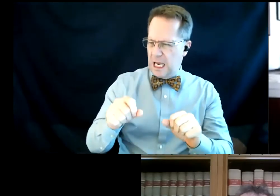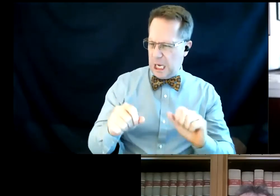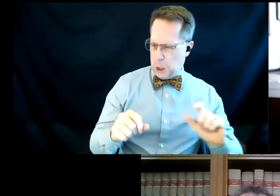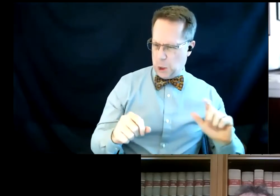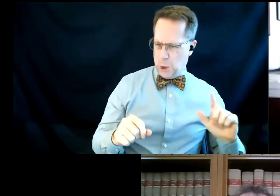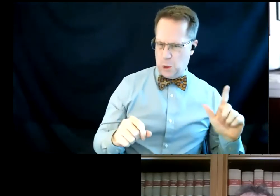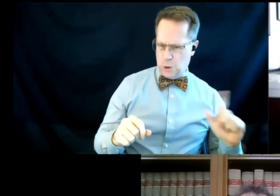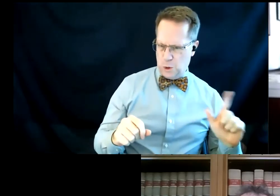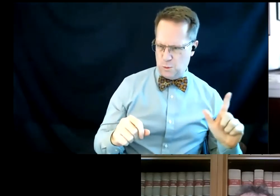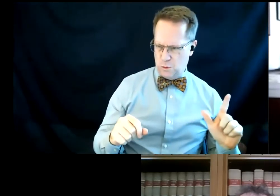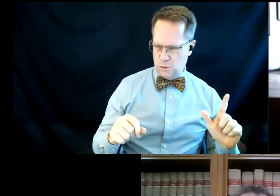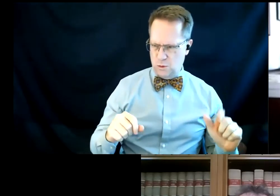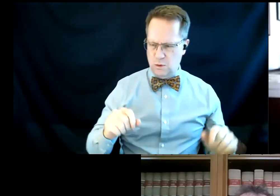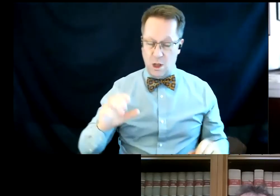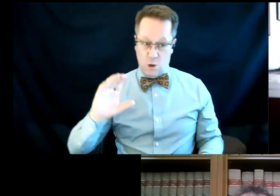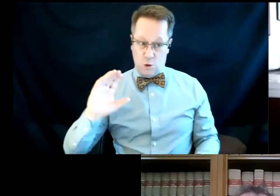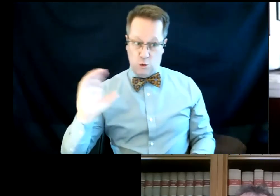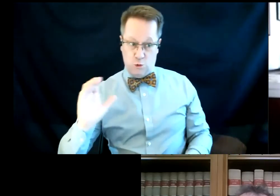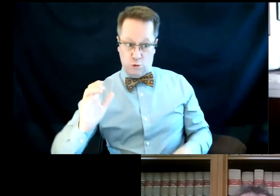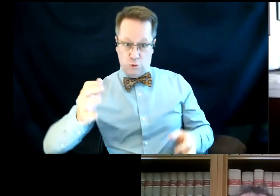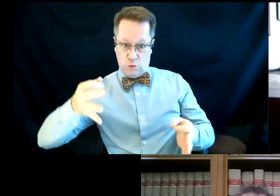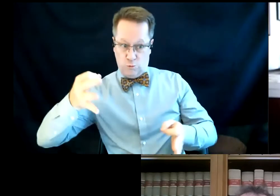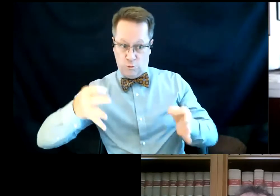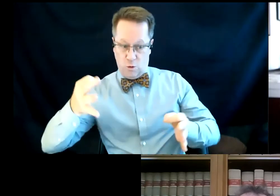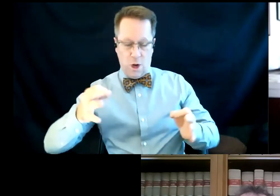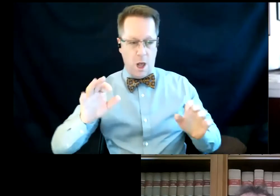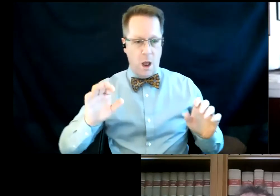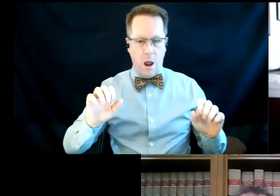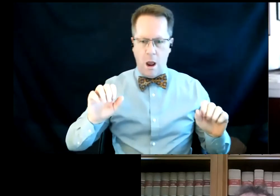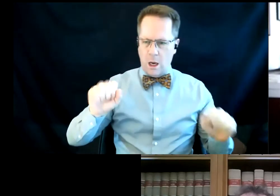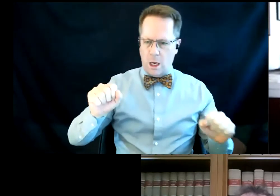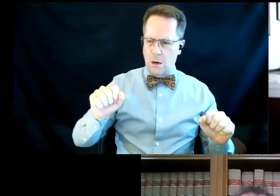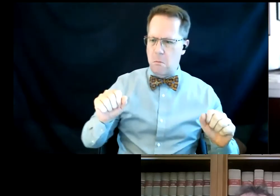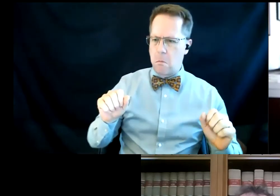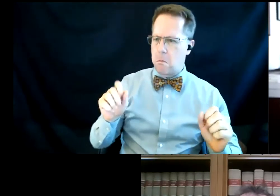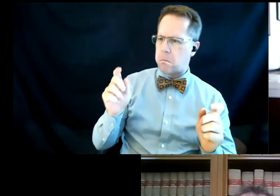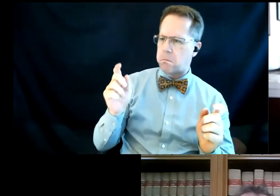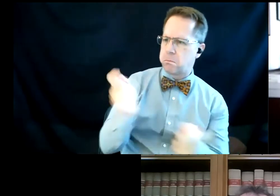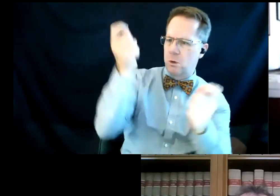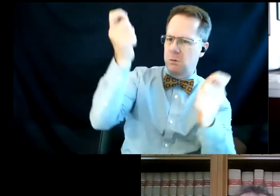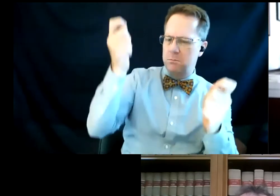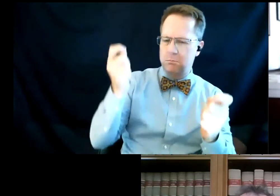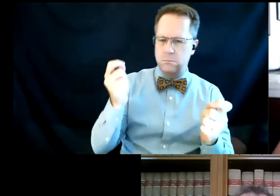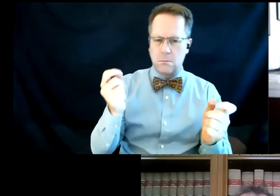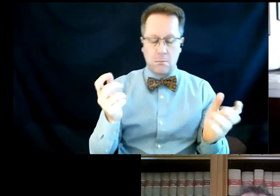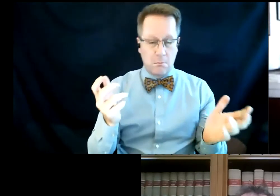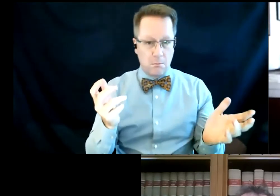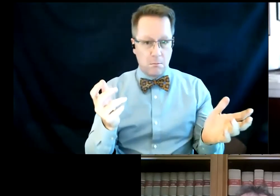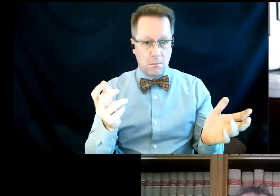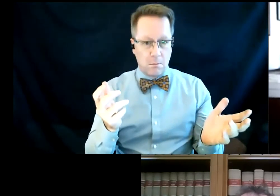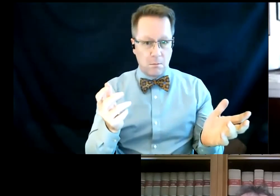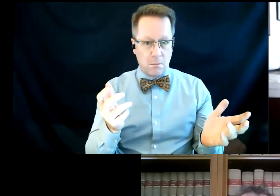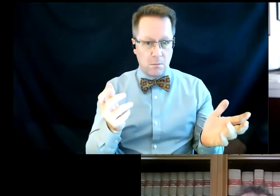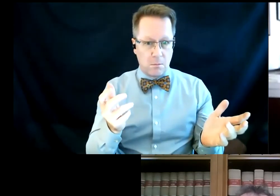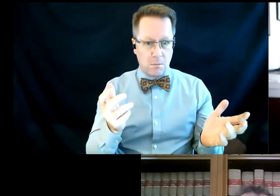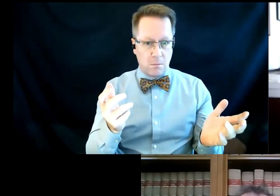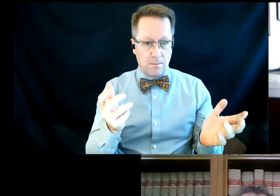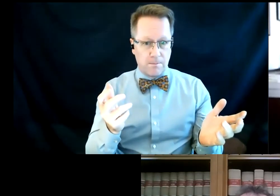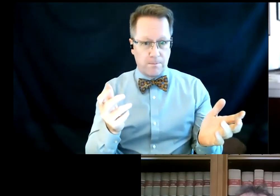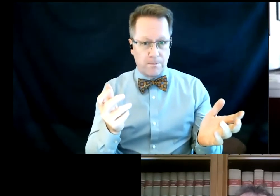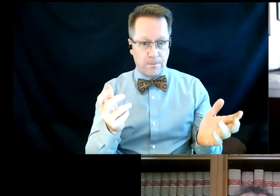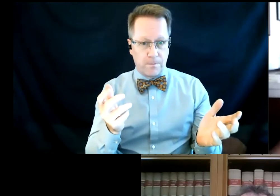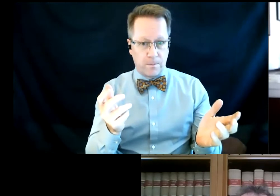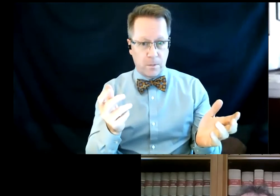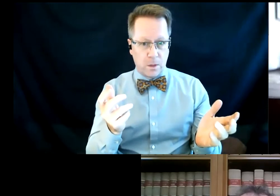the shift from the 5-4 majority to a 6-3 conservative majority will affect the ways we